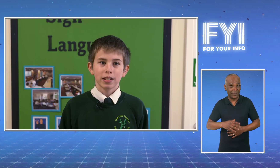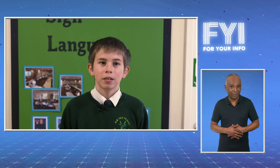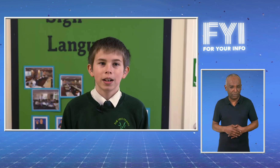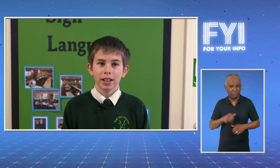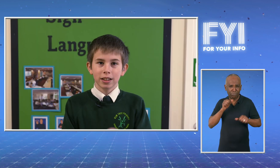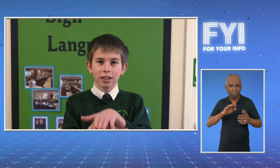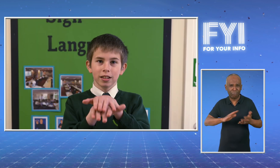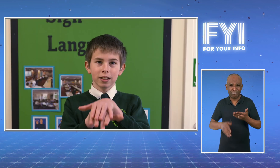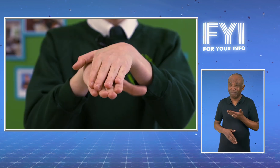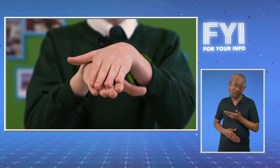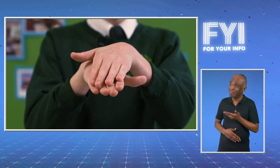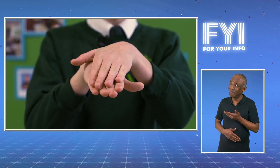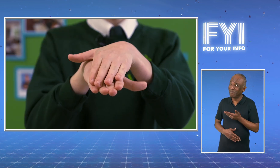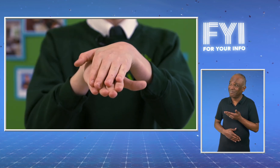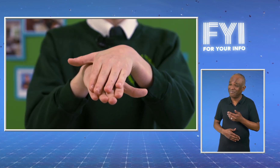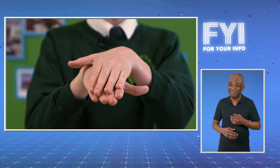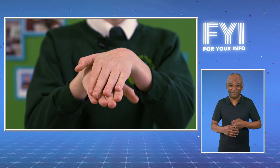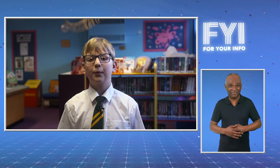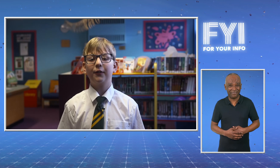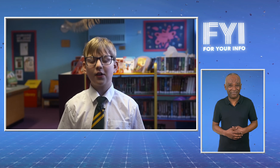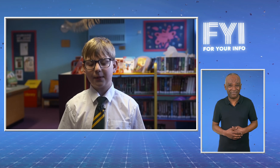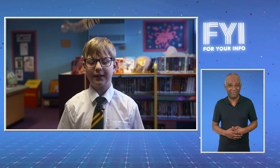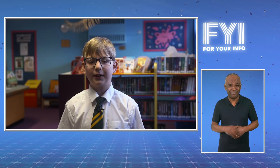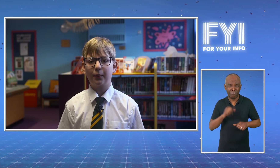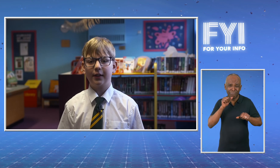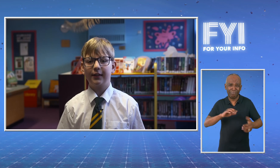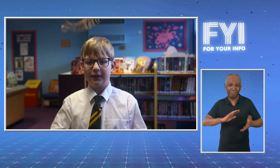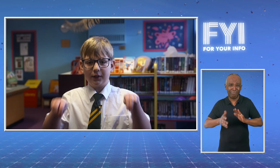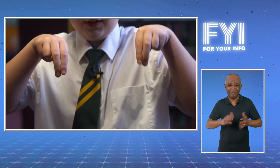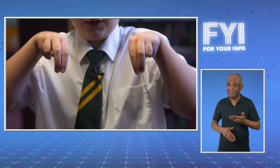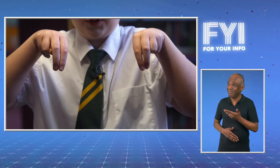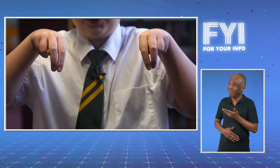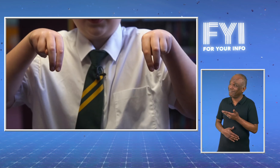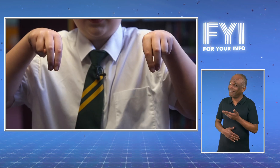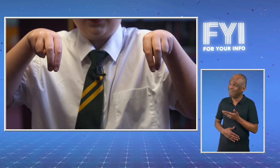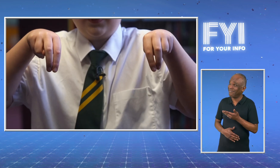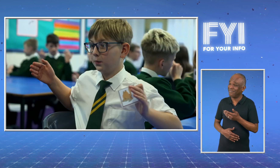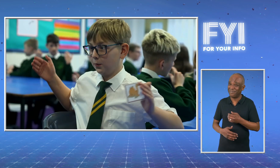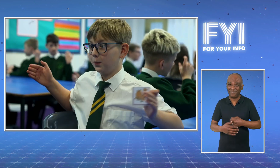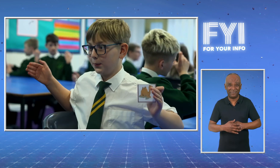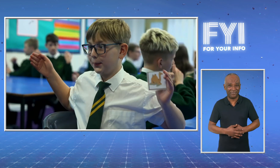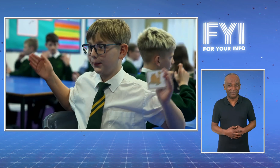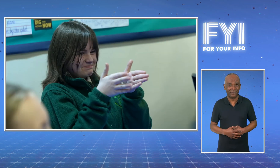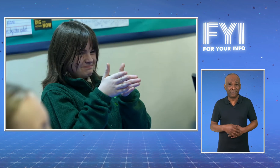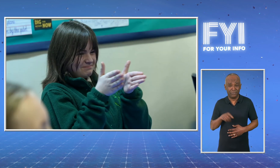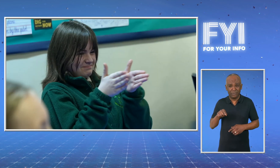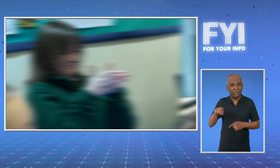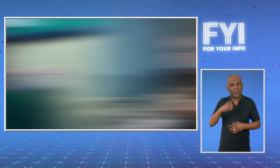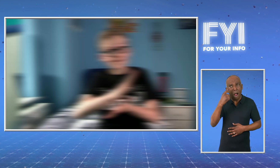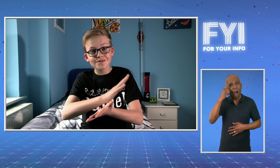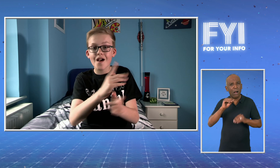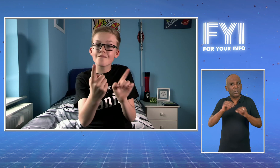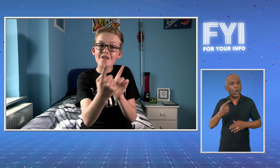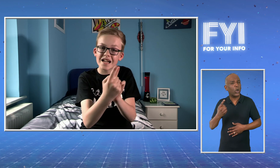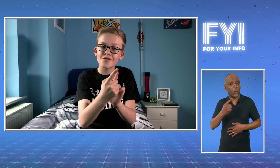favourite BSL word is turtle. My favourite BSL word is dog. Their lessons were inspired